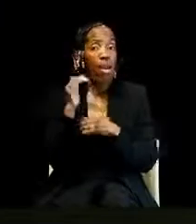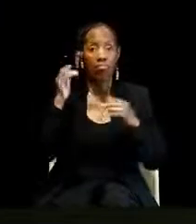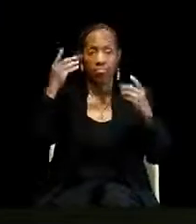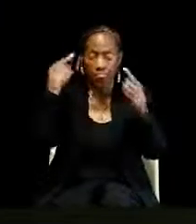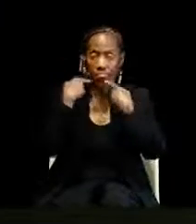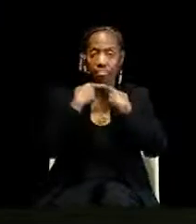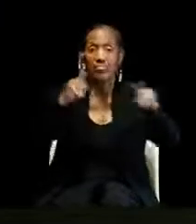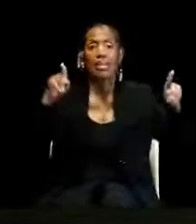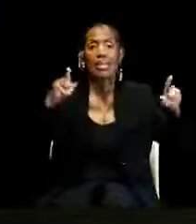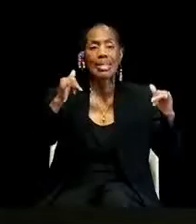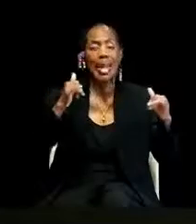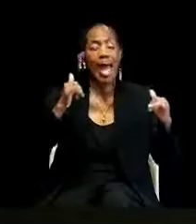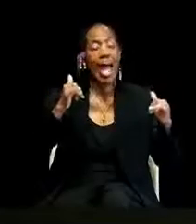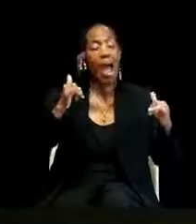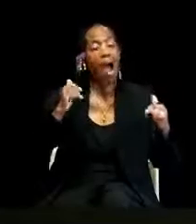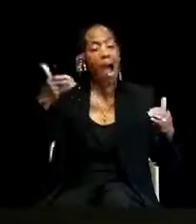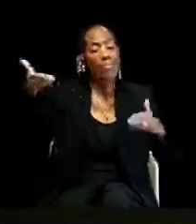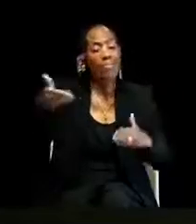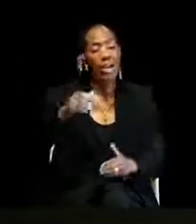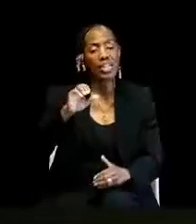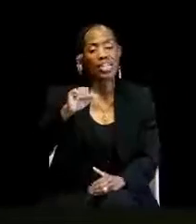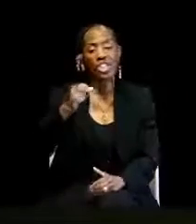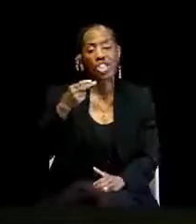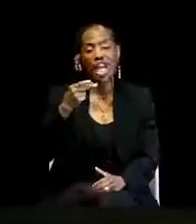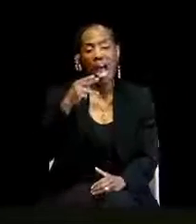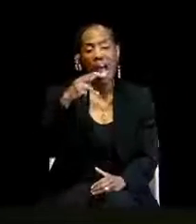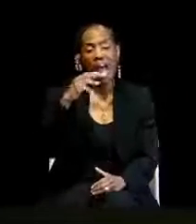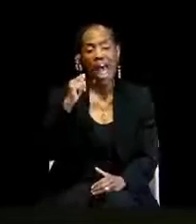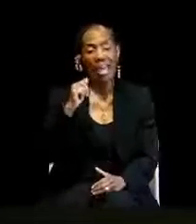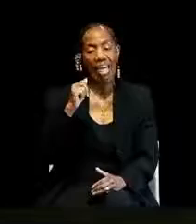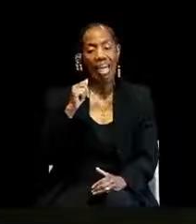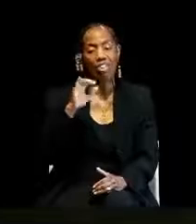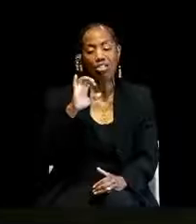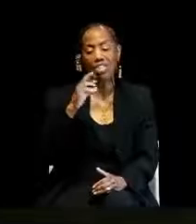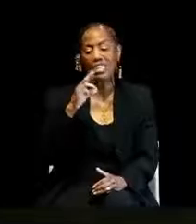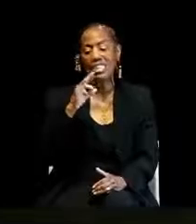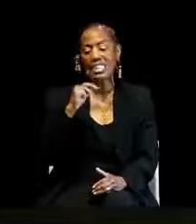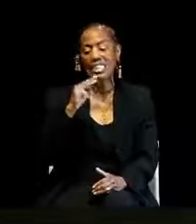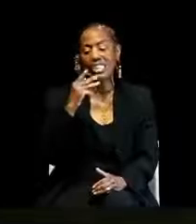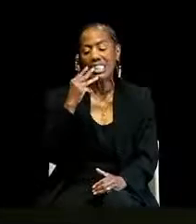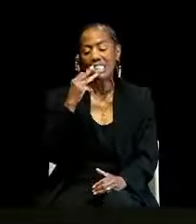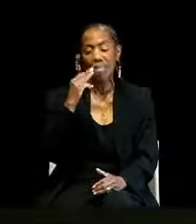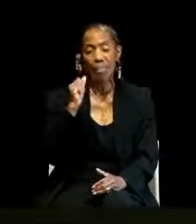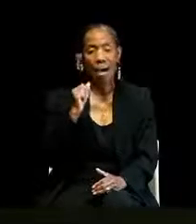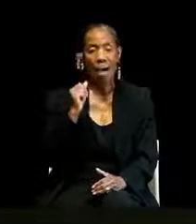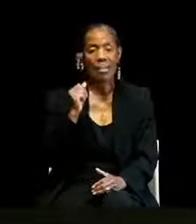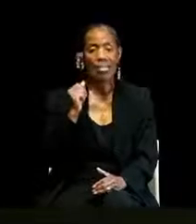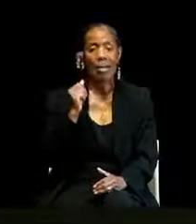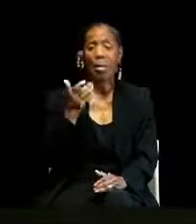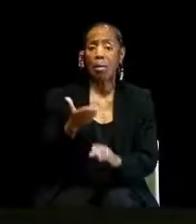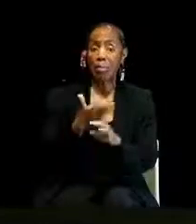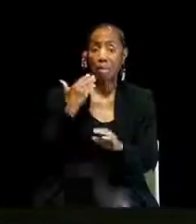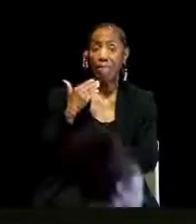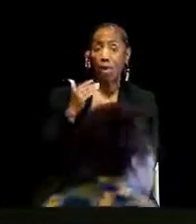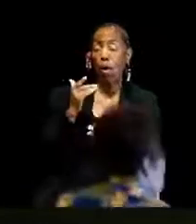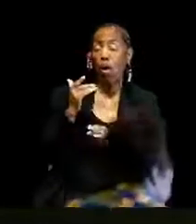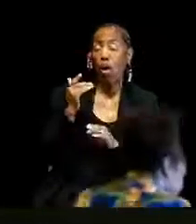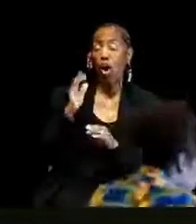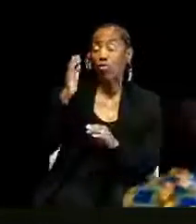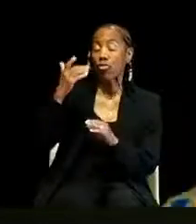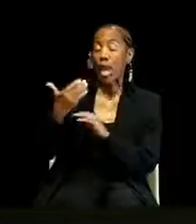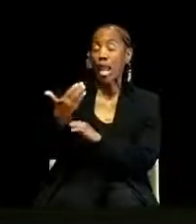I'm excited to invite Shireena Christmas, former Creative Mornings speaker, and hopefully you got to talk to her out in the hall about the New Generation